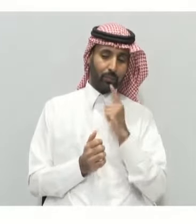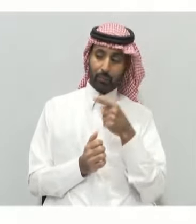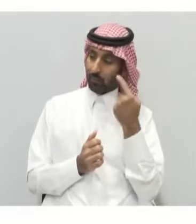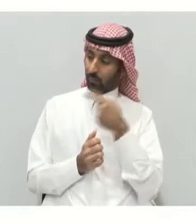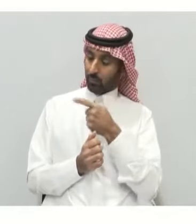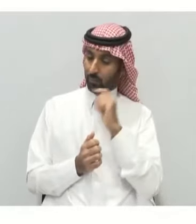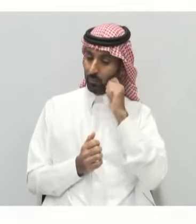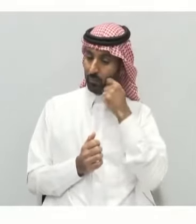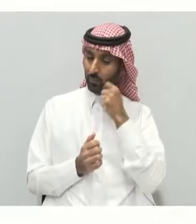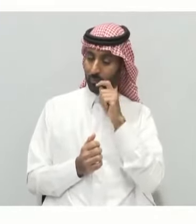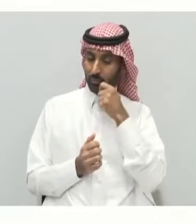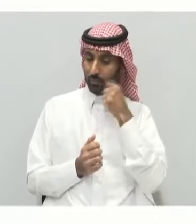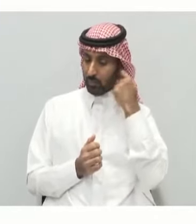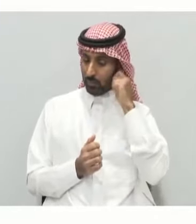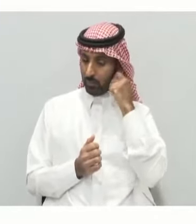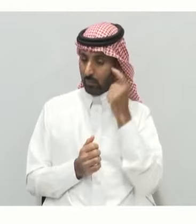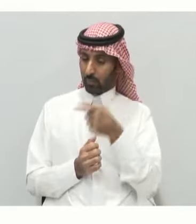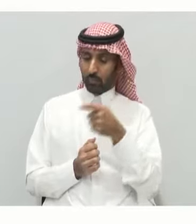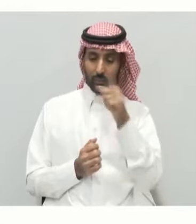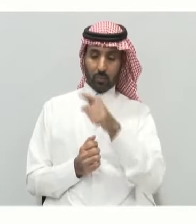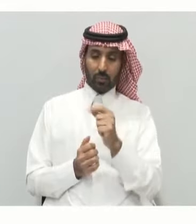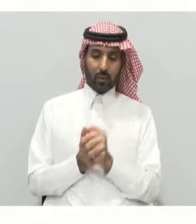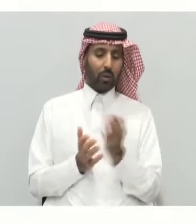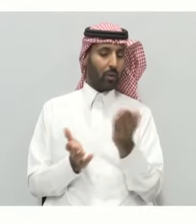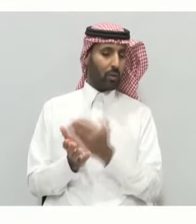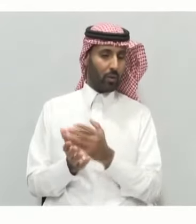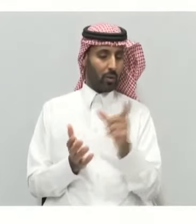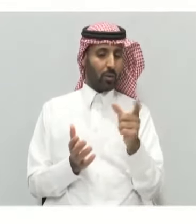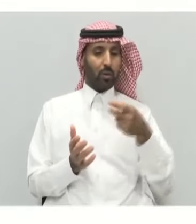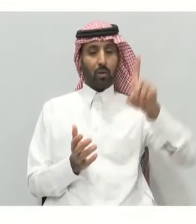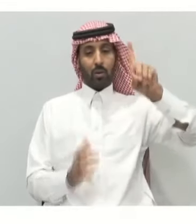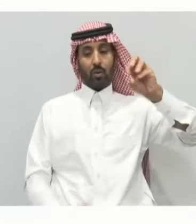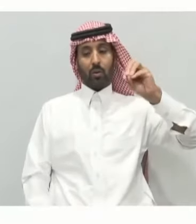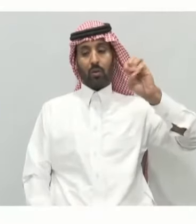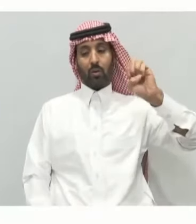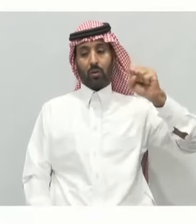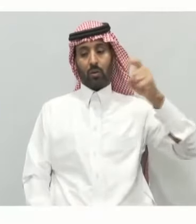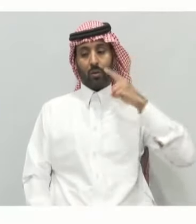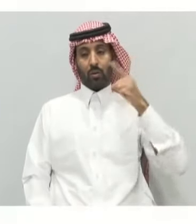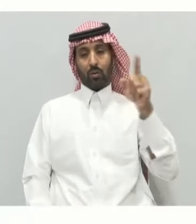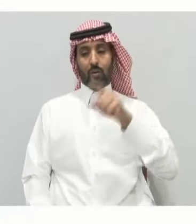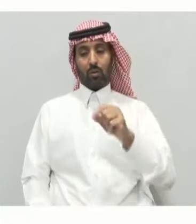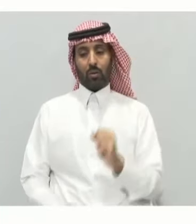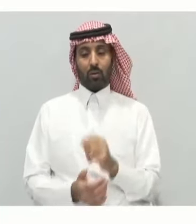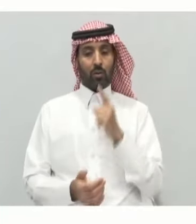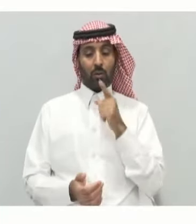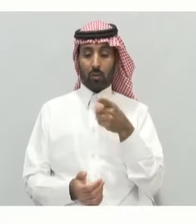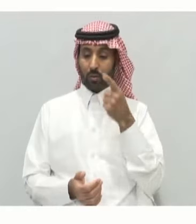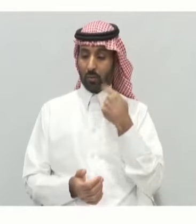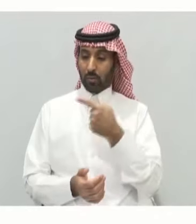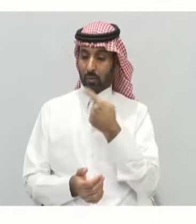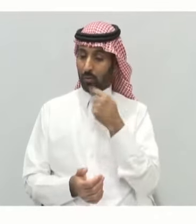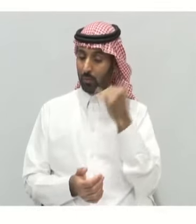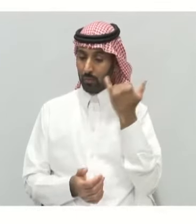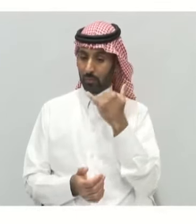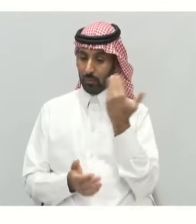or she, we would use the question or the question word does. So we will have questions like, does he